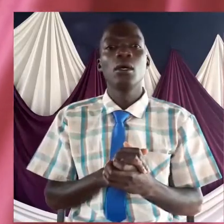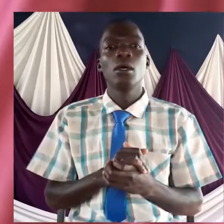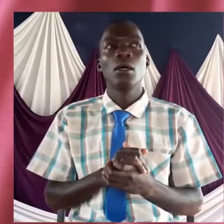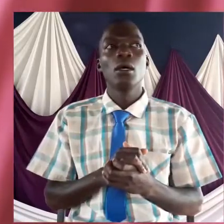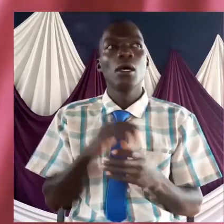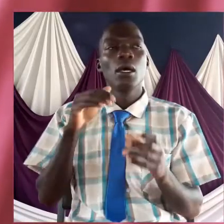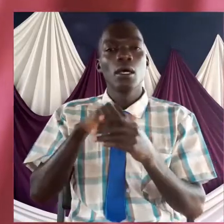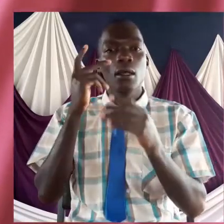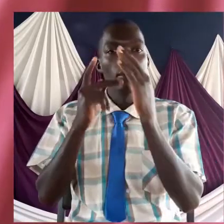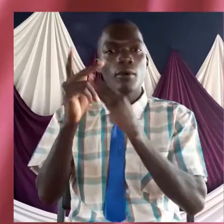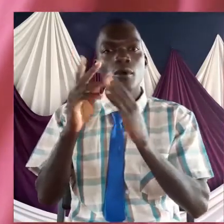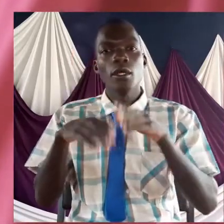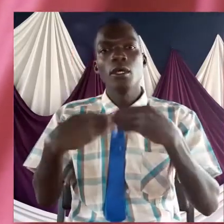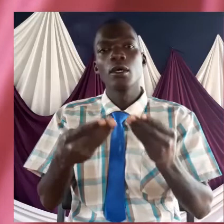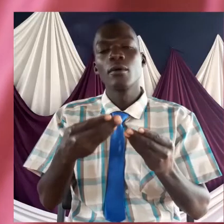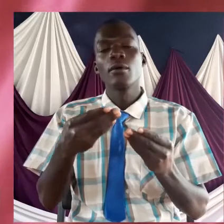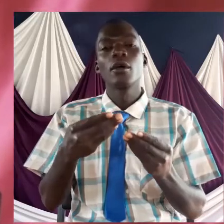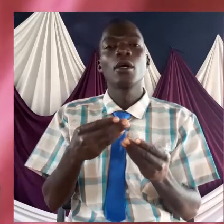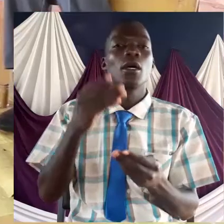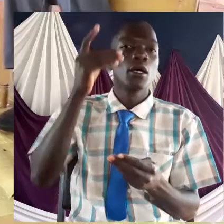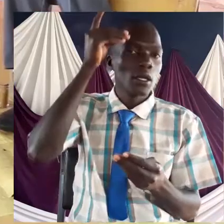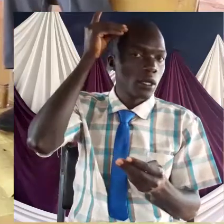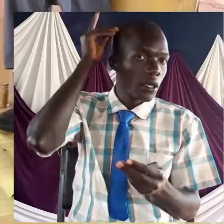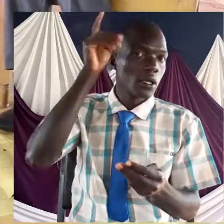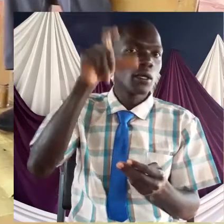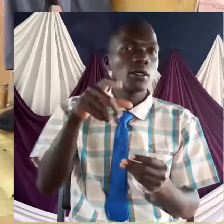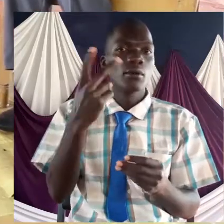mm-hmm. in the prophecy given in Daniel chapter 2, yes,